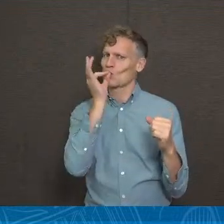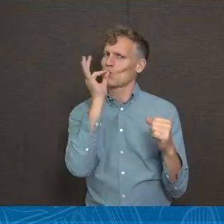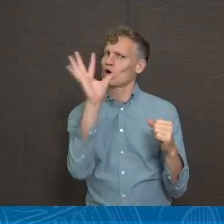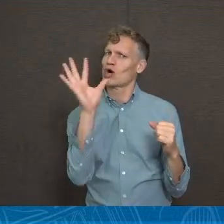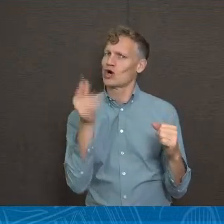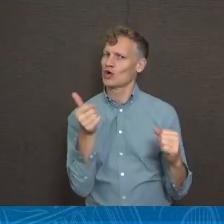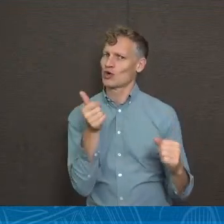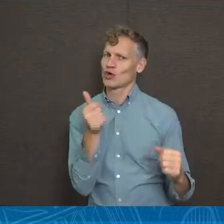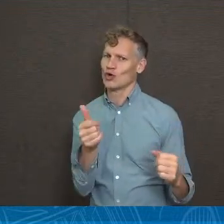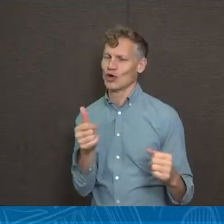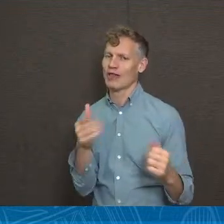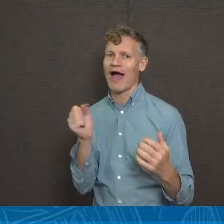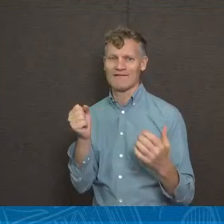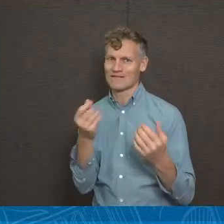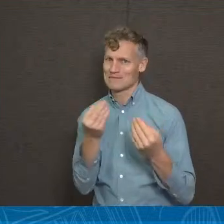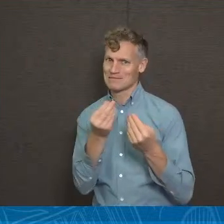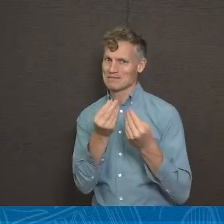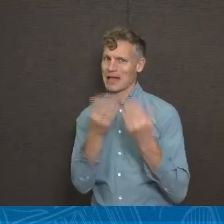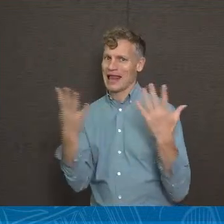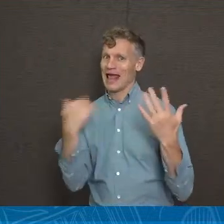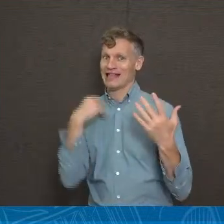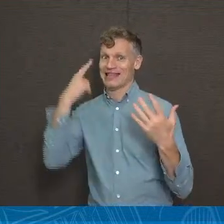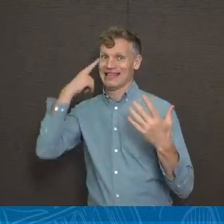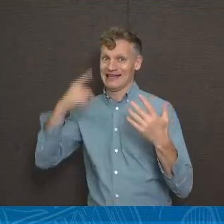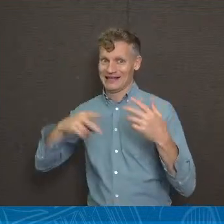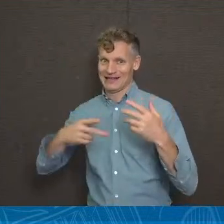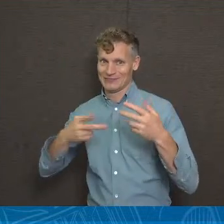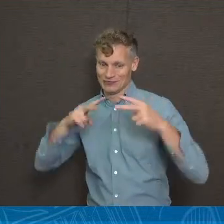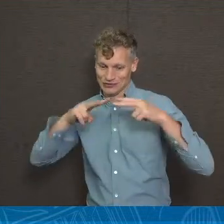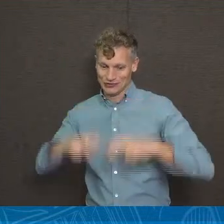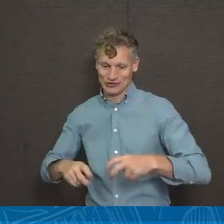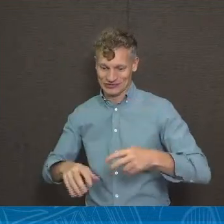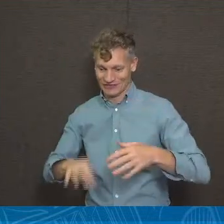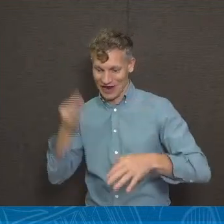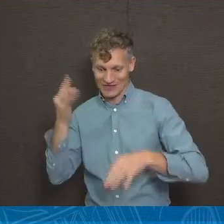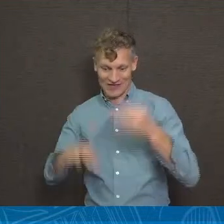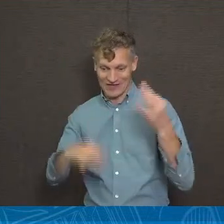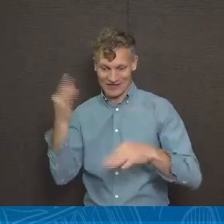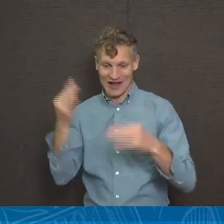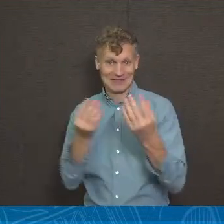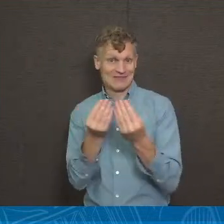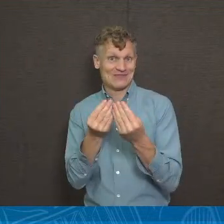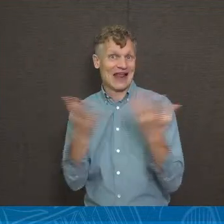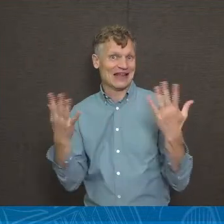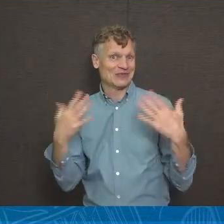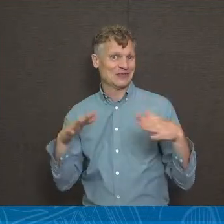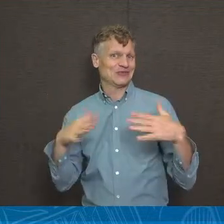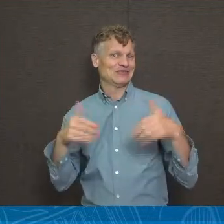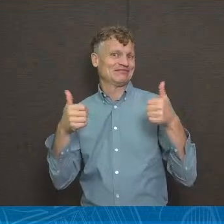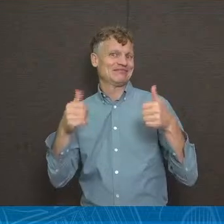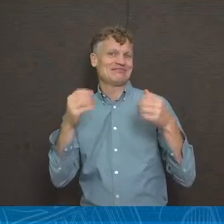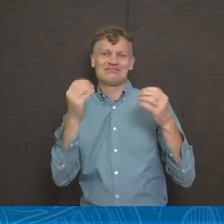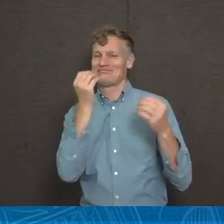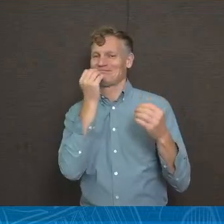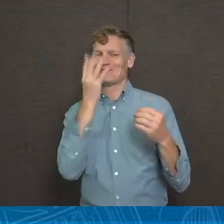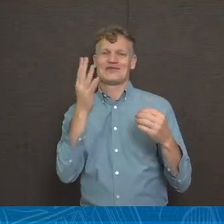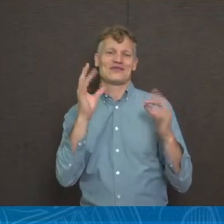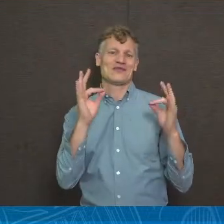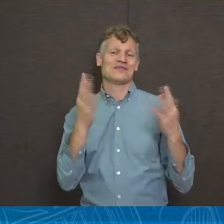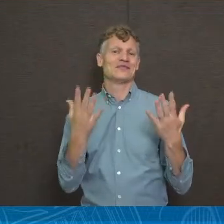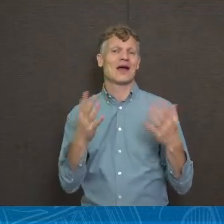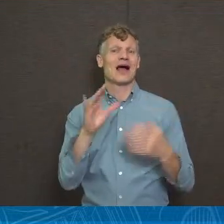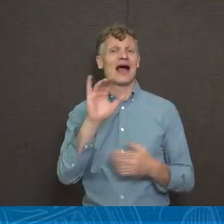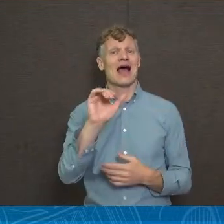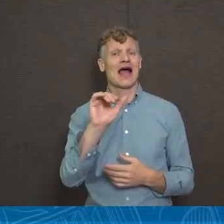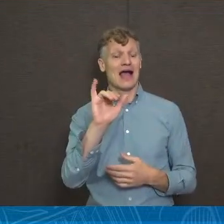can and will come out and will be of great help. Finau, work of IDRL, the incredible